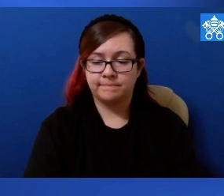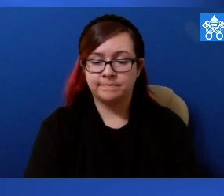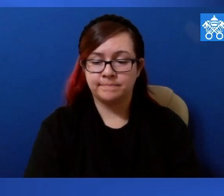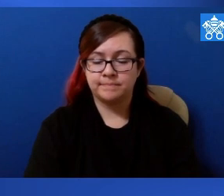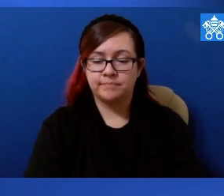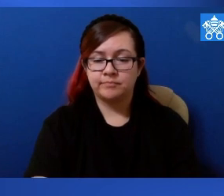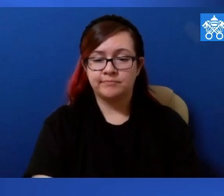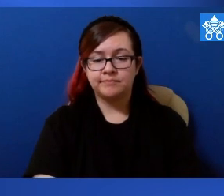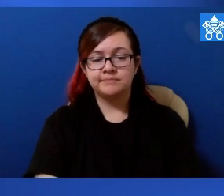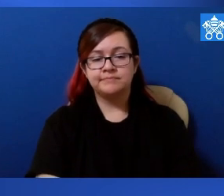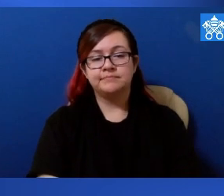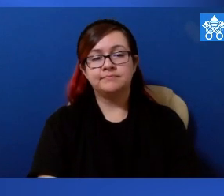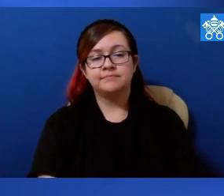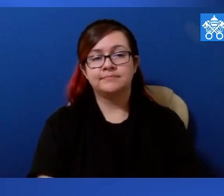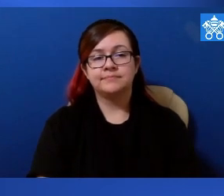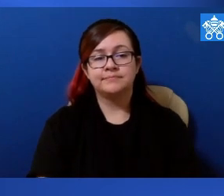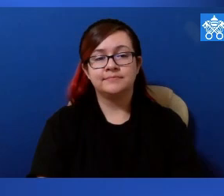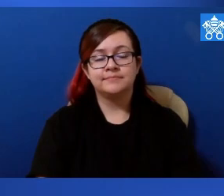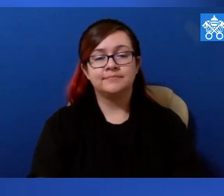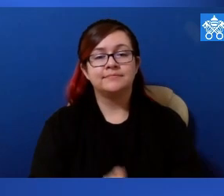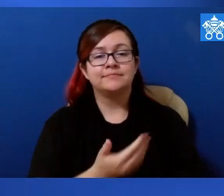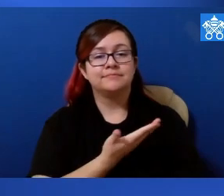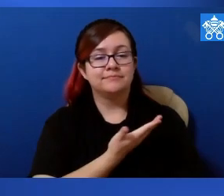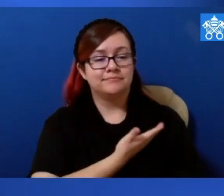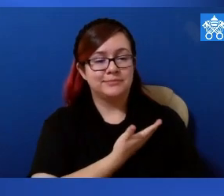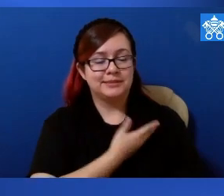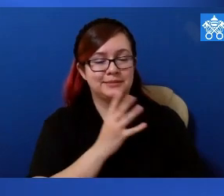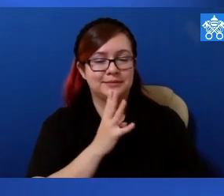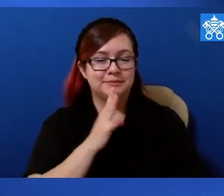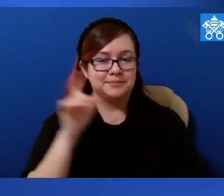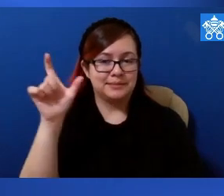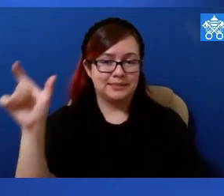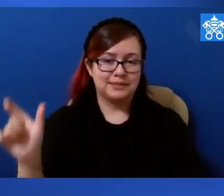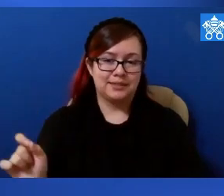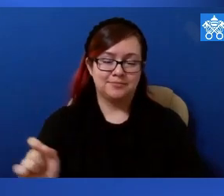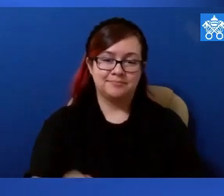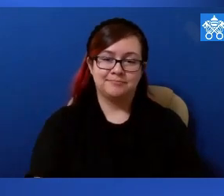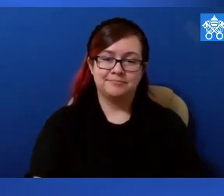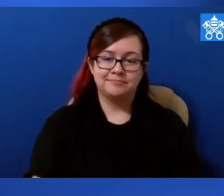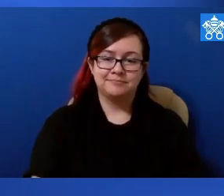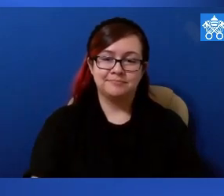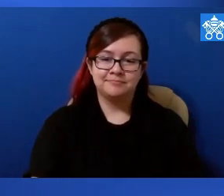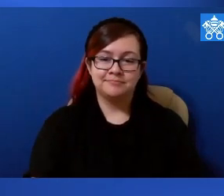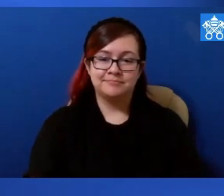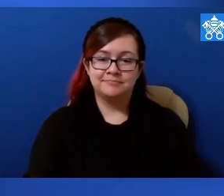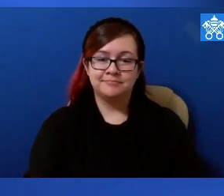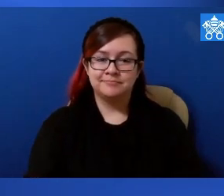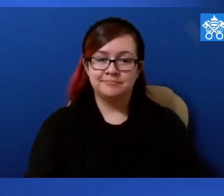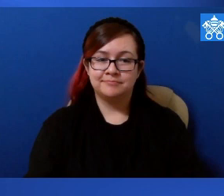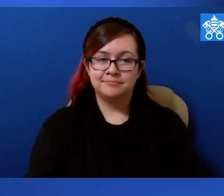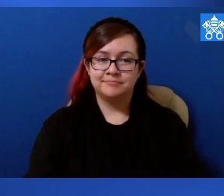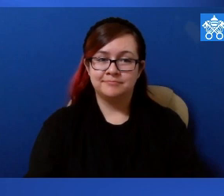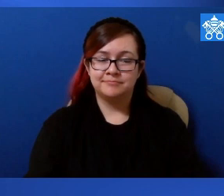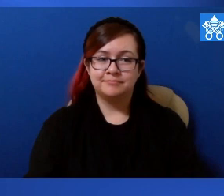saúda em italiano os peregrinos e ouvintes de língua portuguesa. Rivolgo un cordiale benvenuto ai pellegrini di